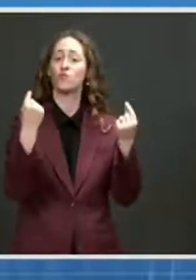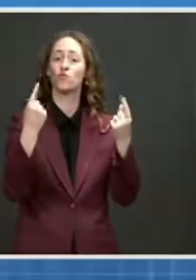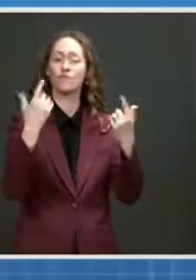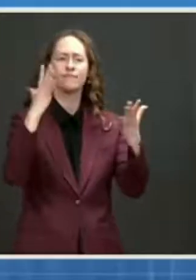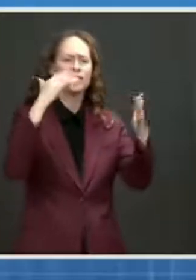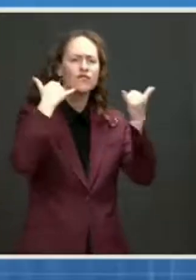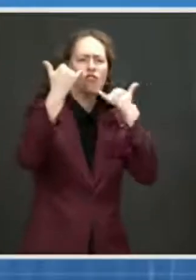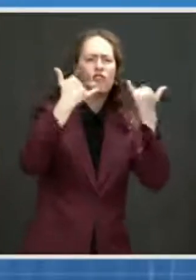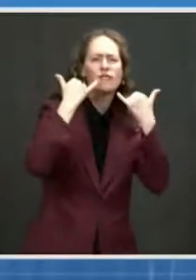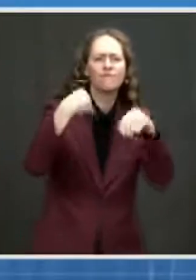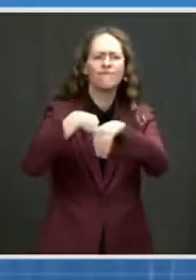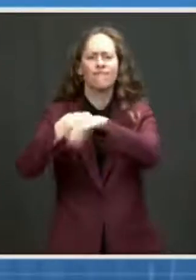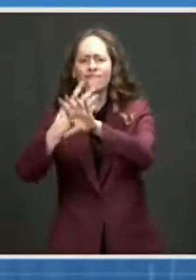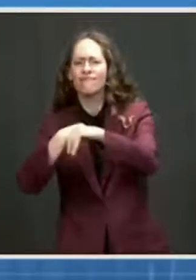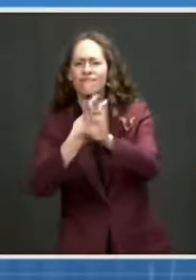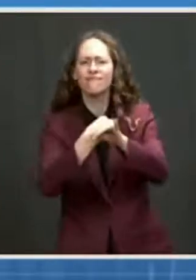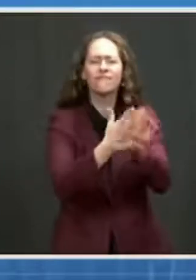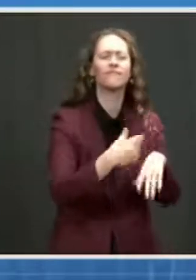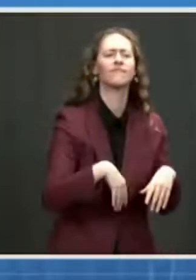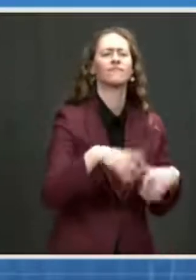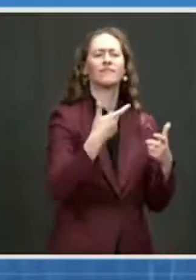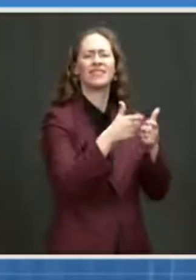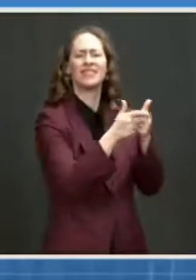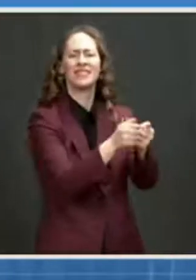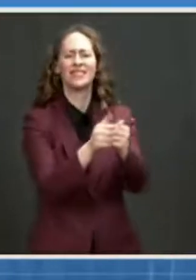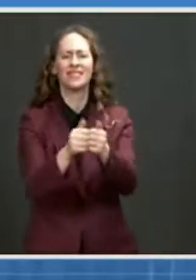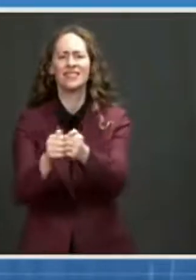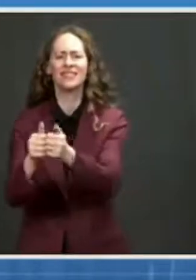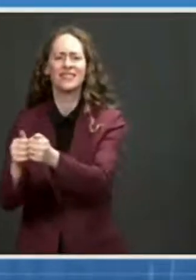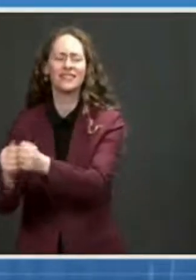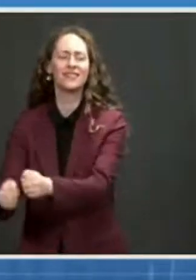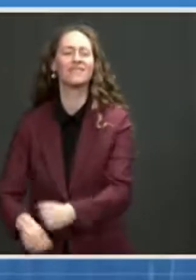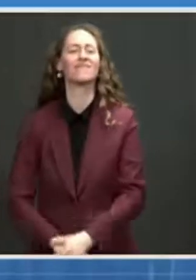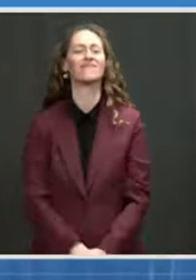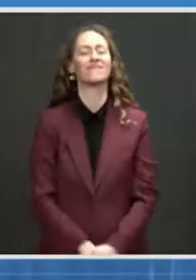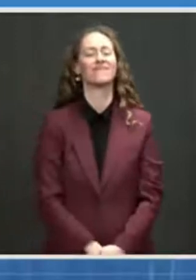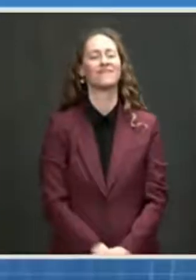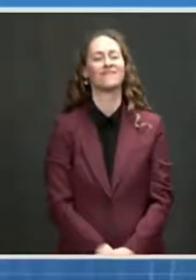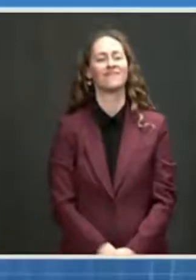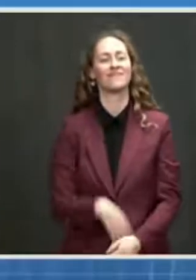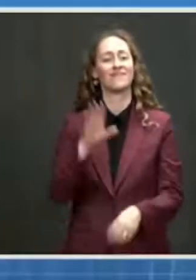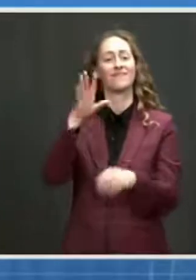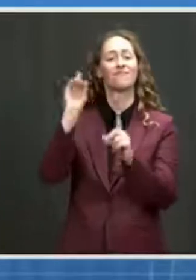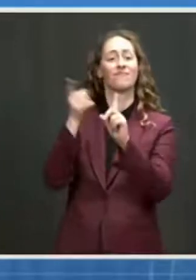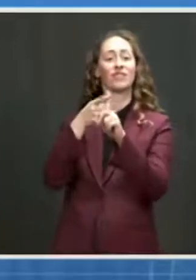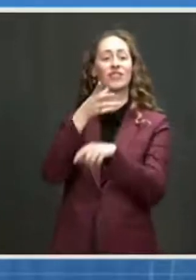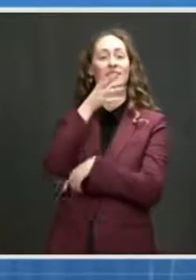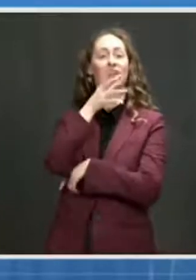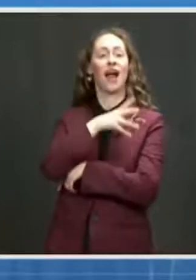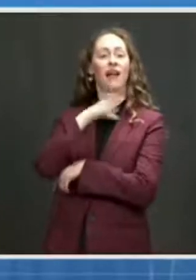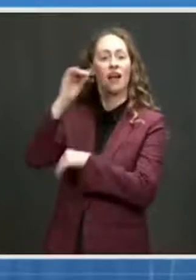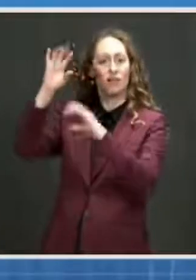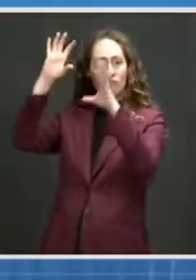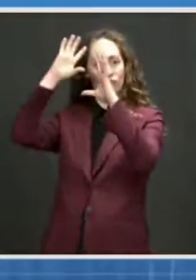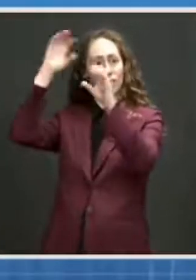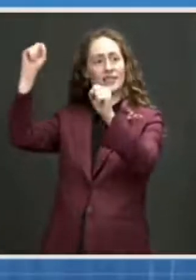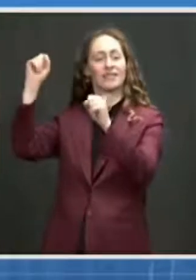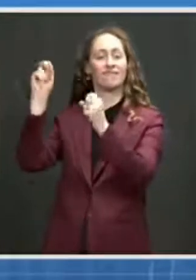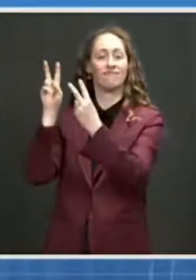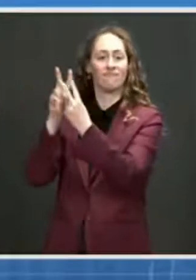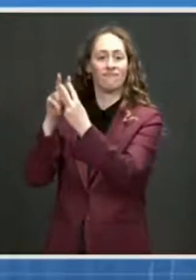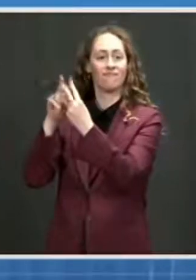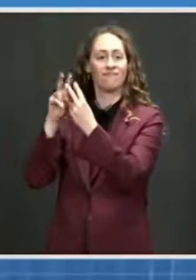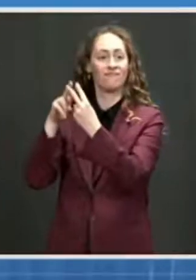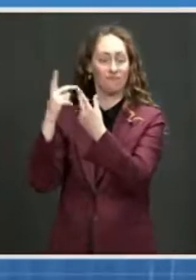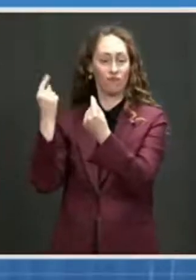Dr. Fauci visited a vaccination clinic in New York City where they met Annette, a 92-year-old woman who was there